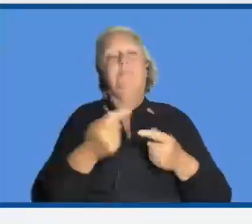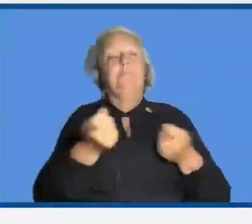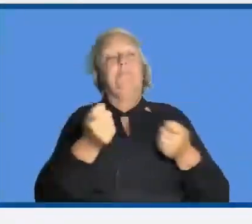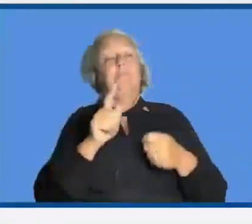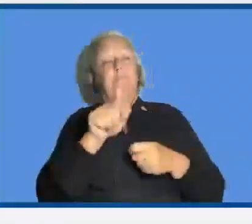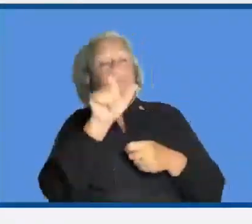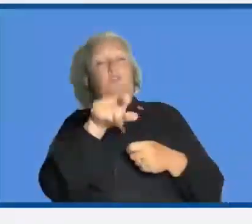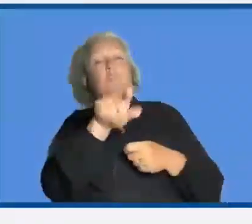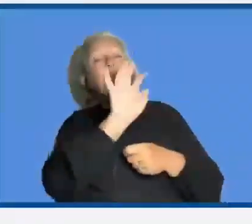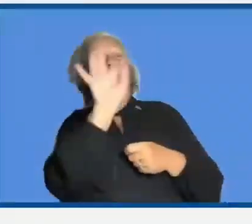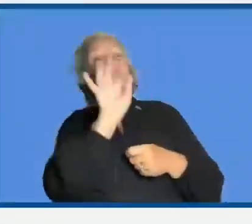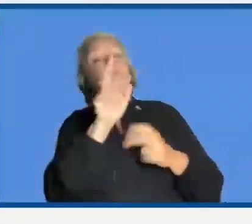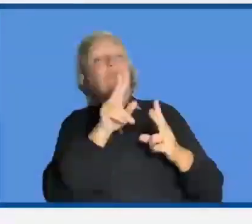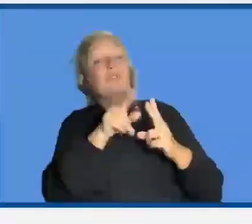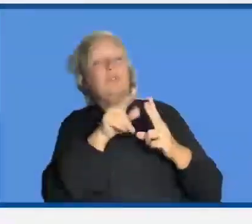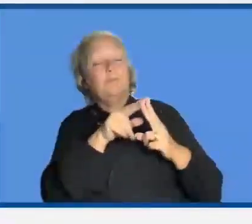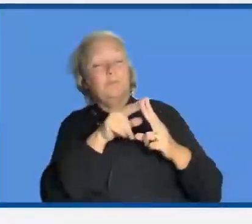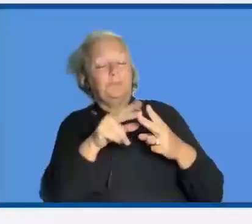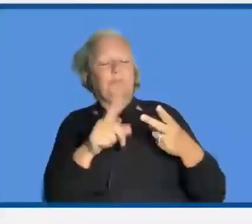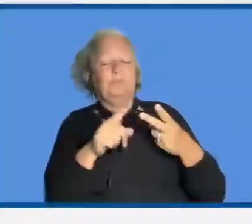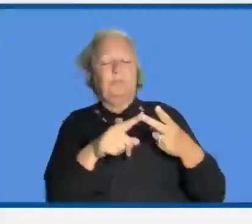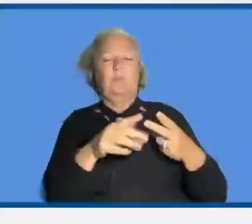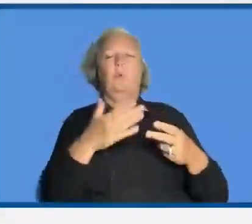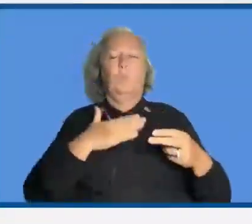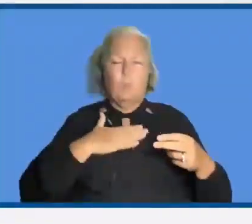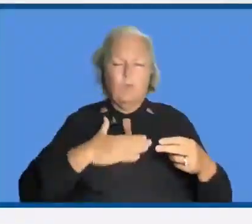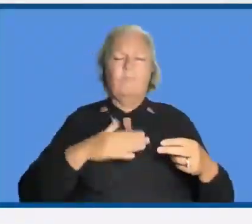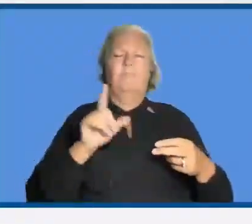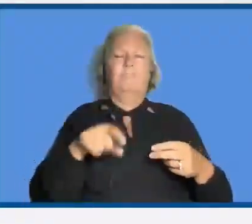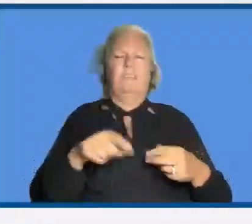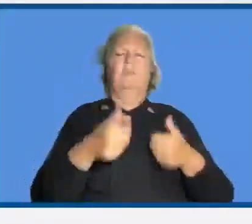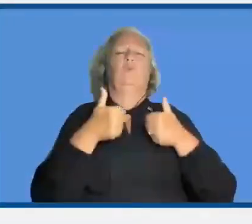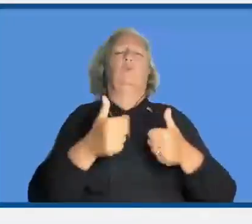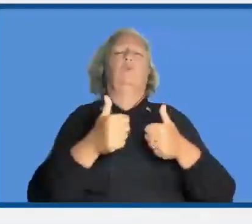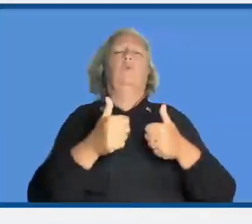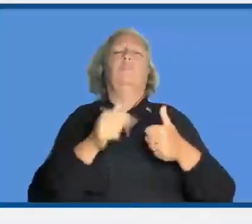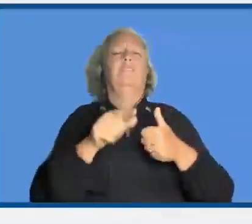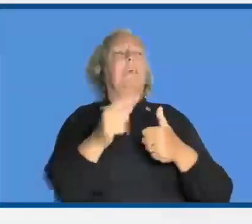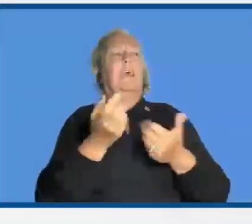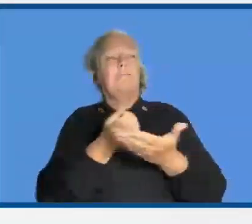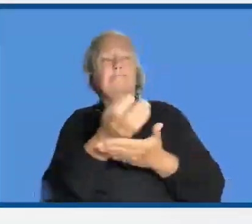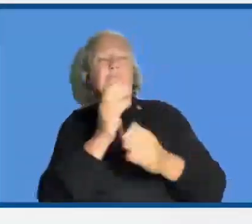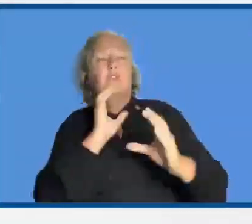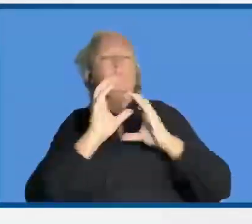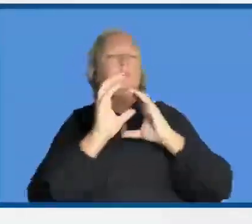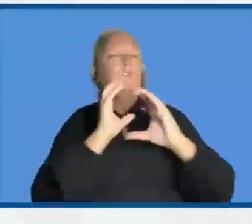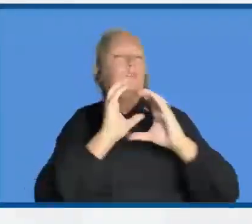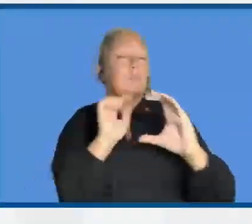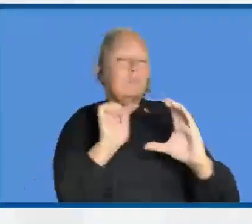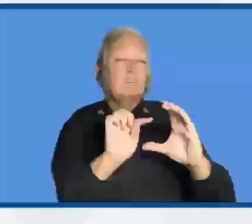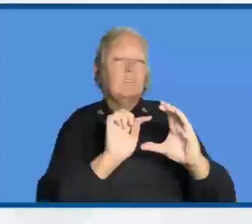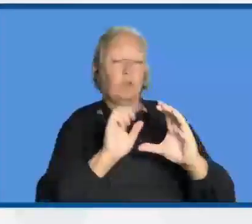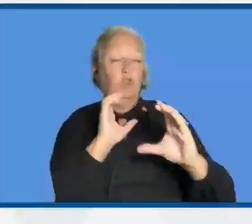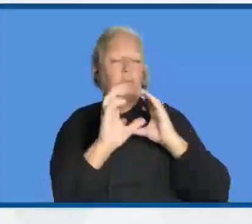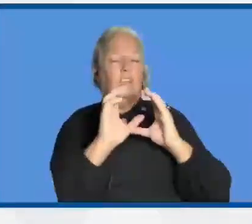the need of having a good communication. Many times communication fails, and in that sense, it seems to me